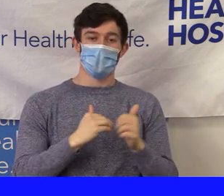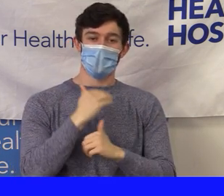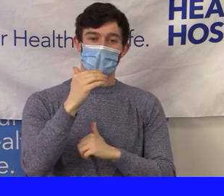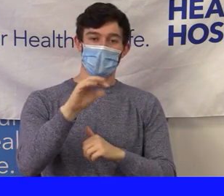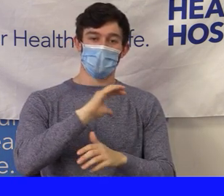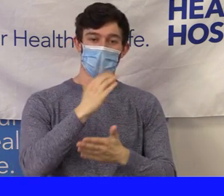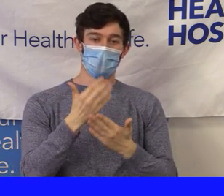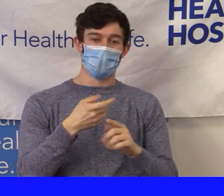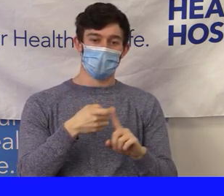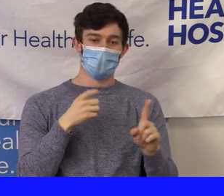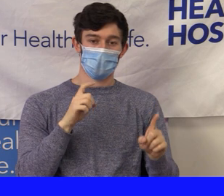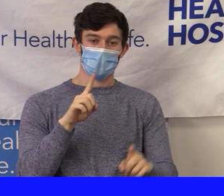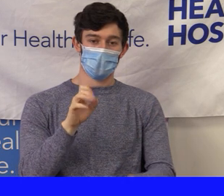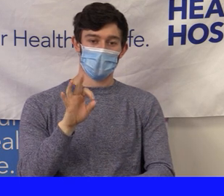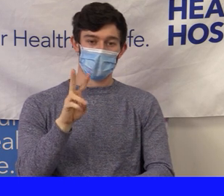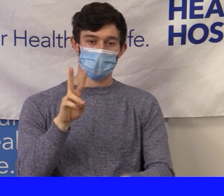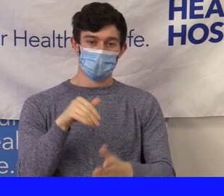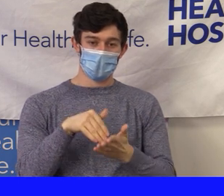from